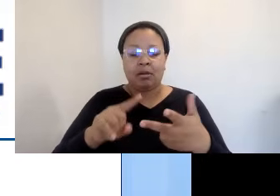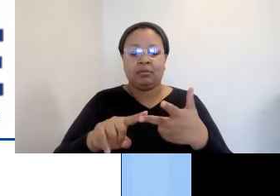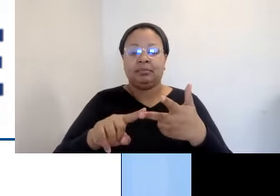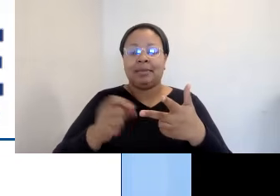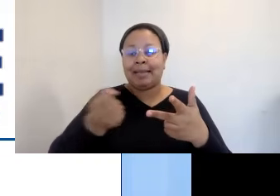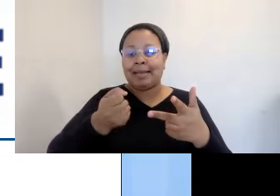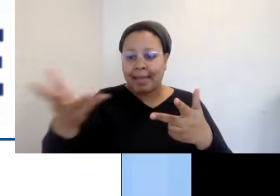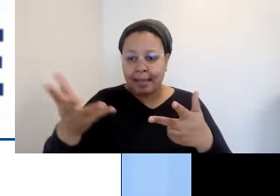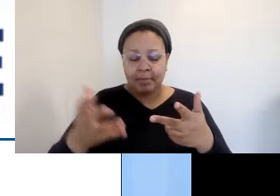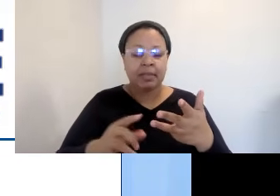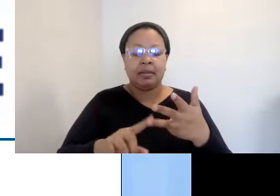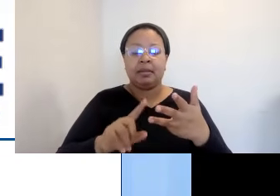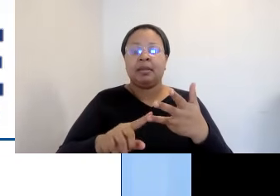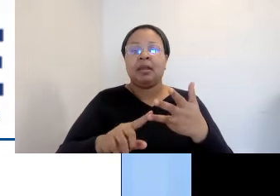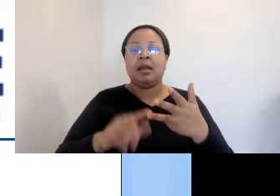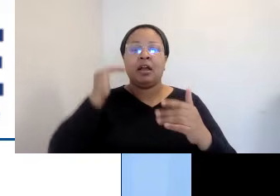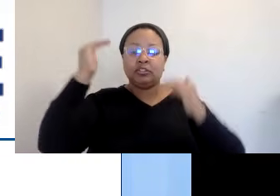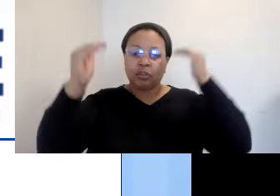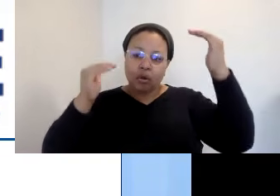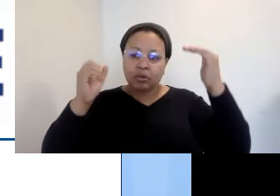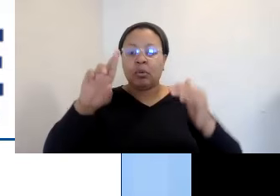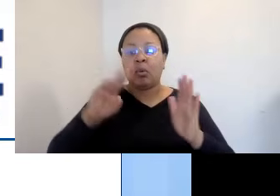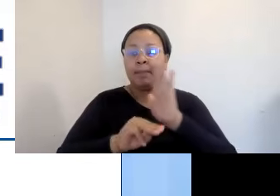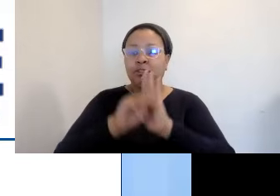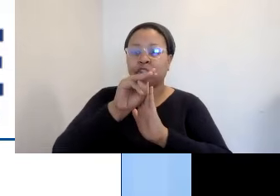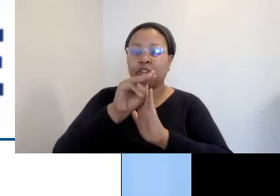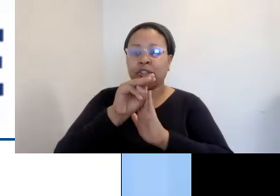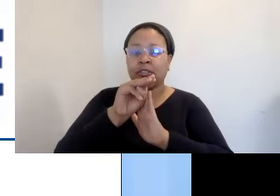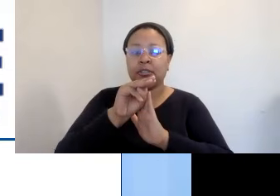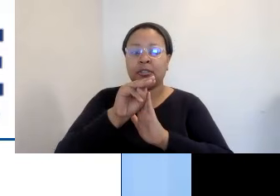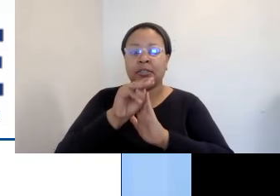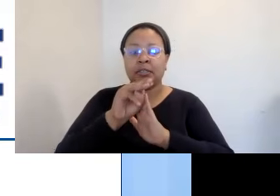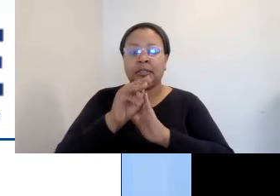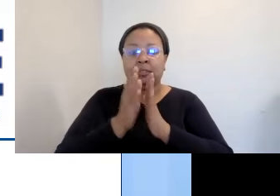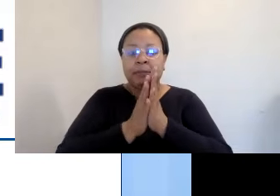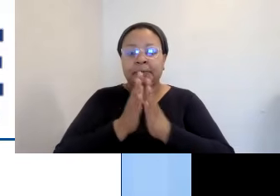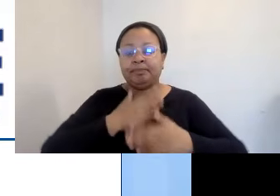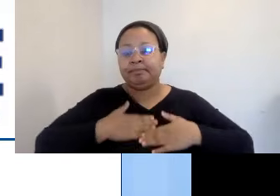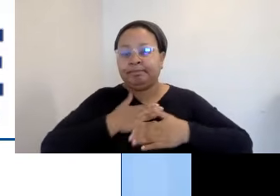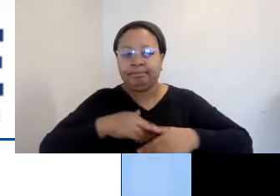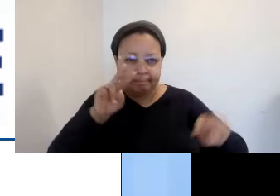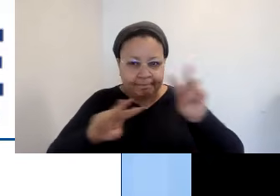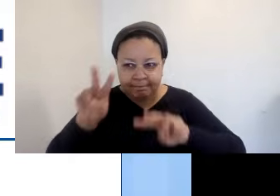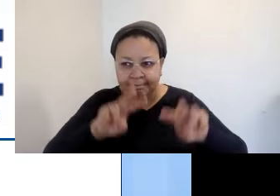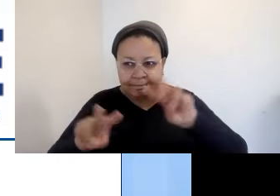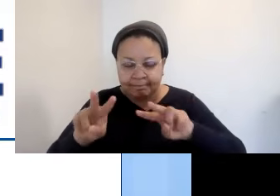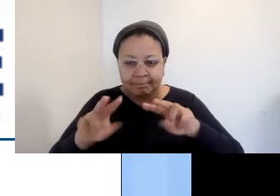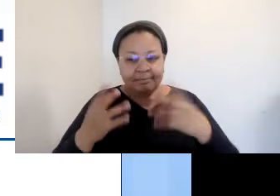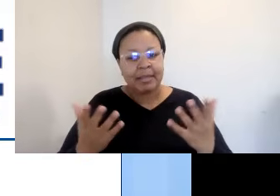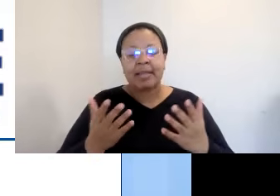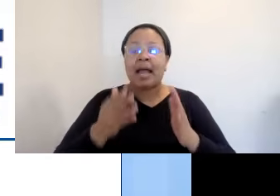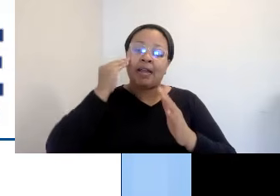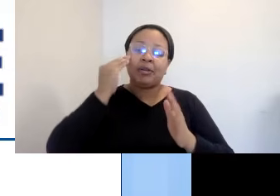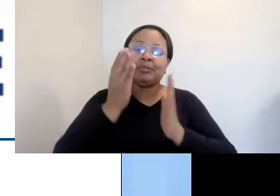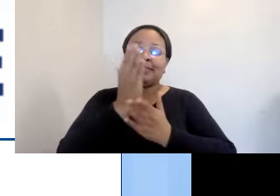mature entertainment. So, I know every once in a while, some of us might want to play the lottery,